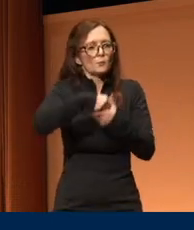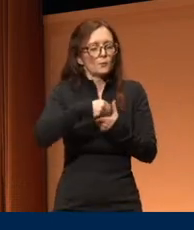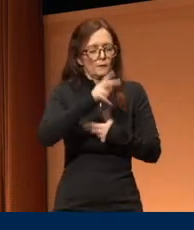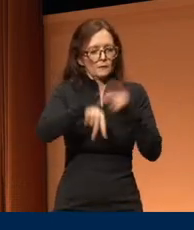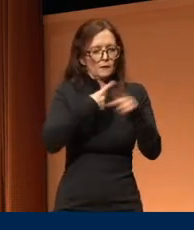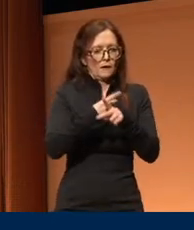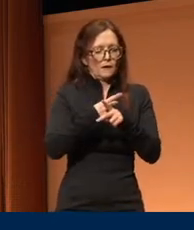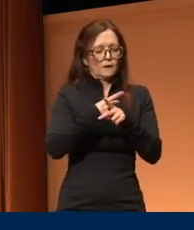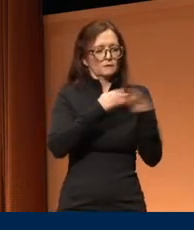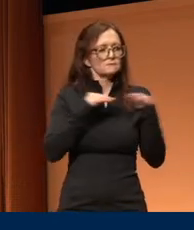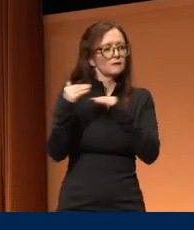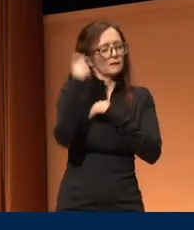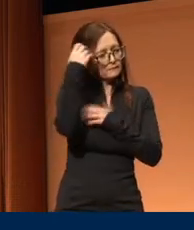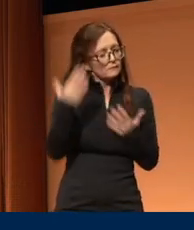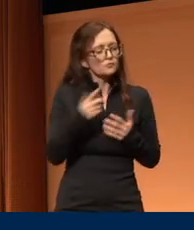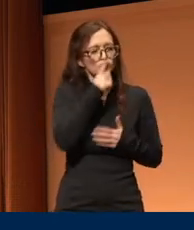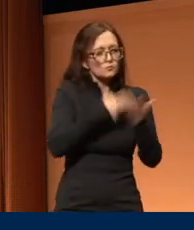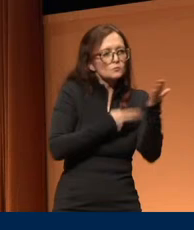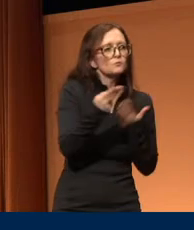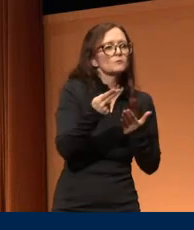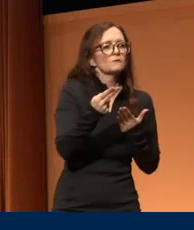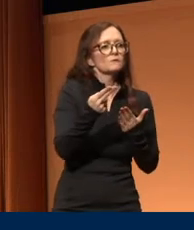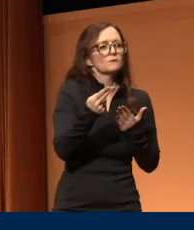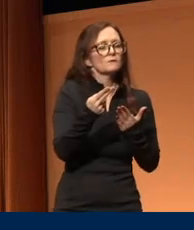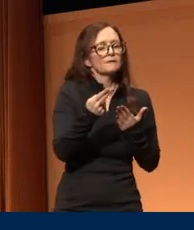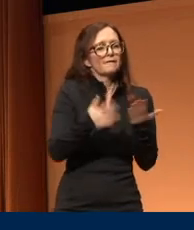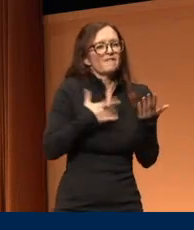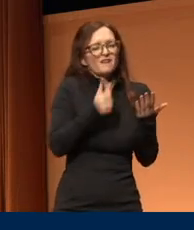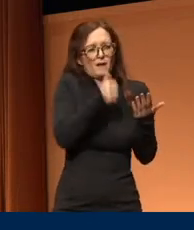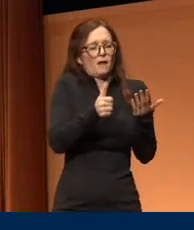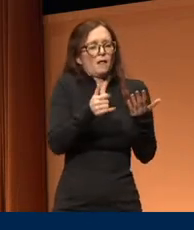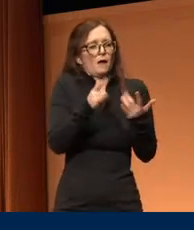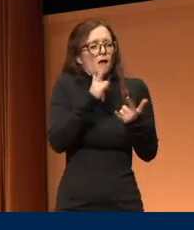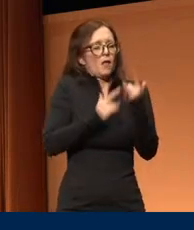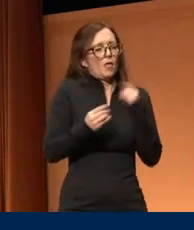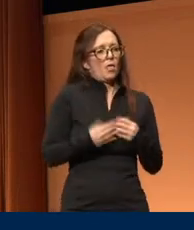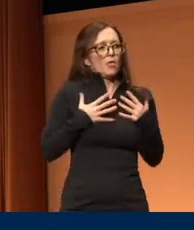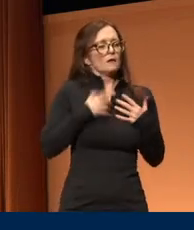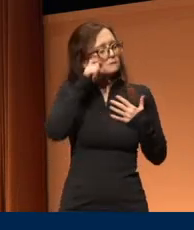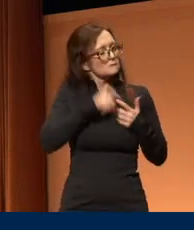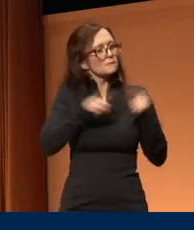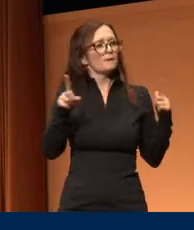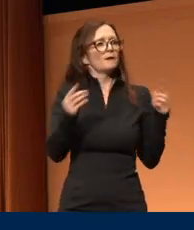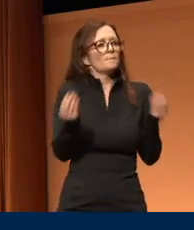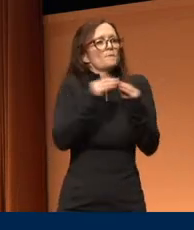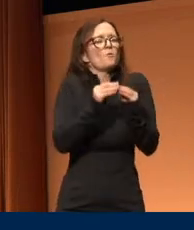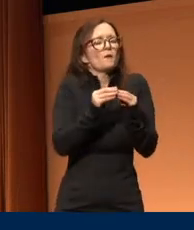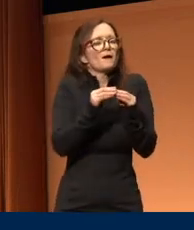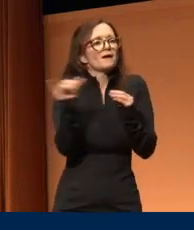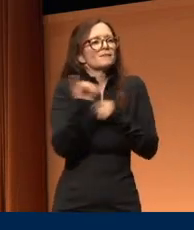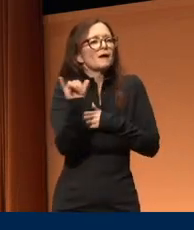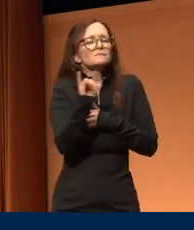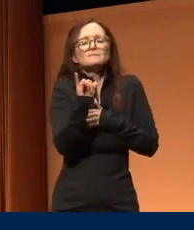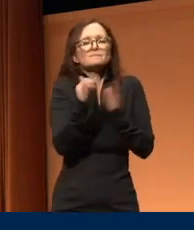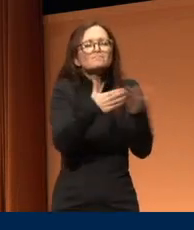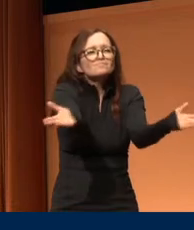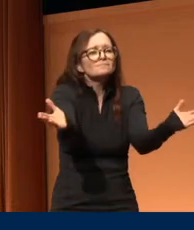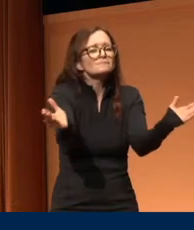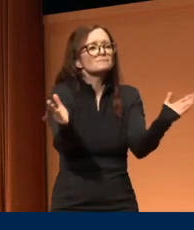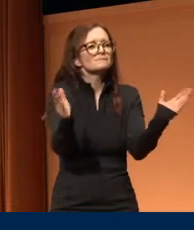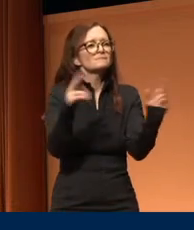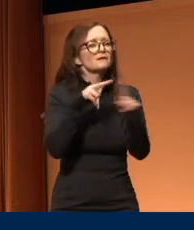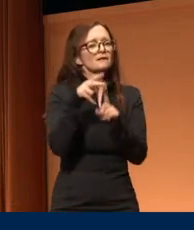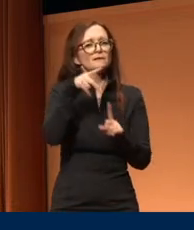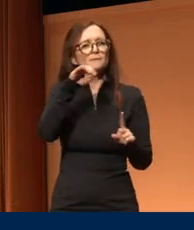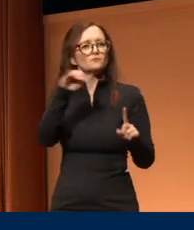truth we should strive for, and it includes erotic, in the sense of love-related, as well as aesthetic aspects. As in Plato, there's